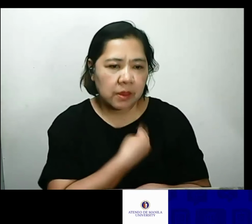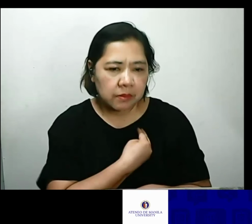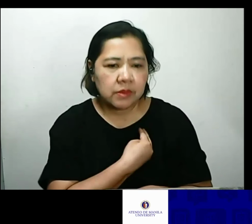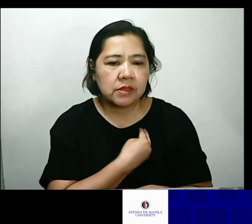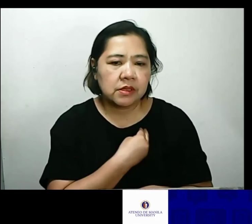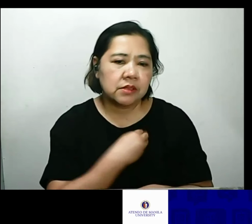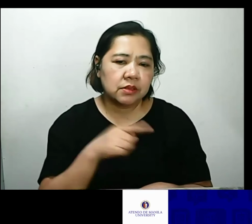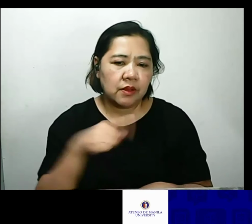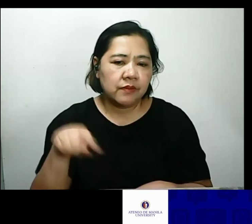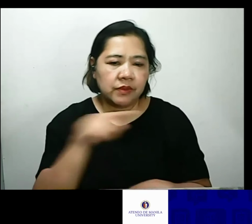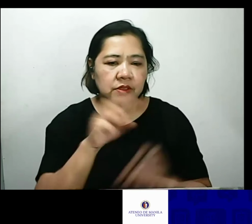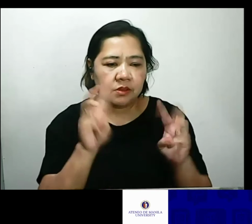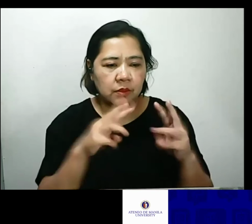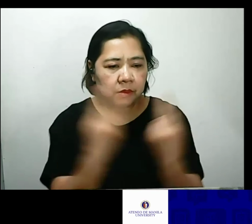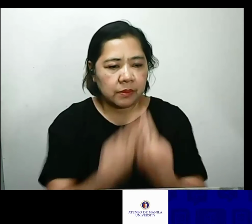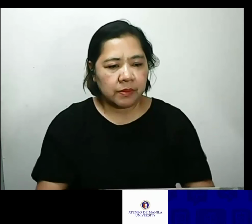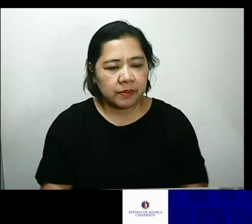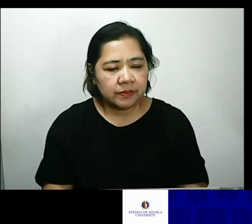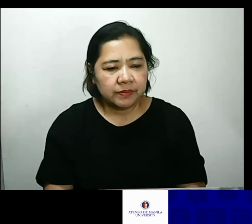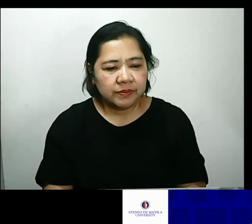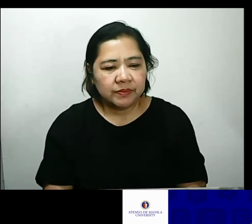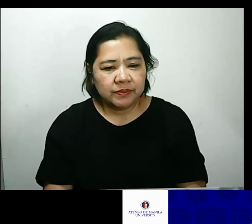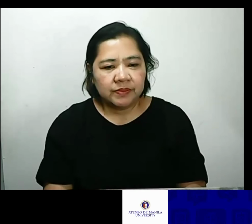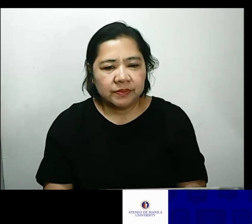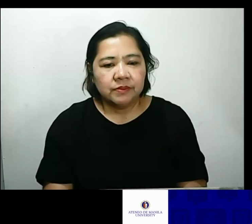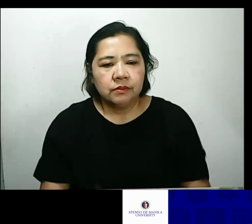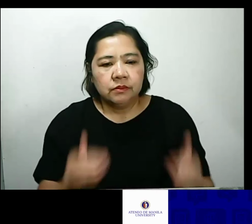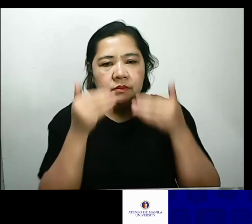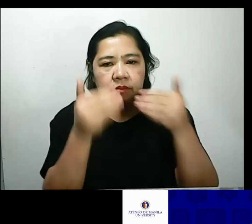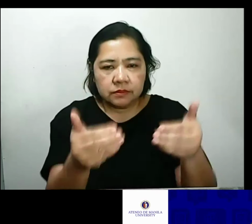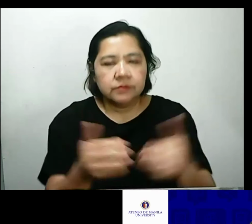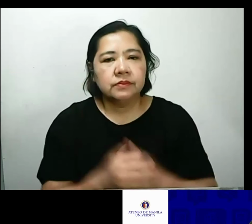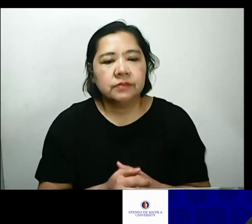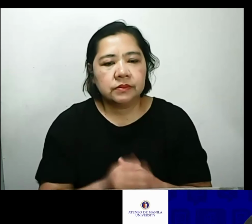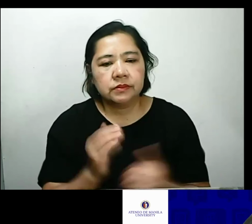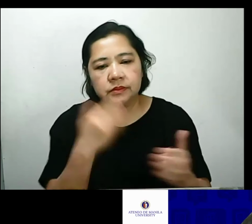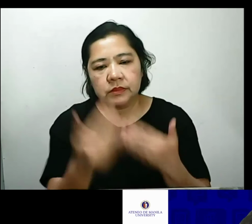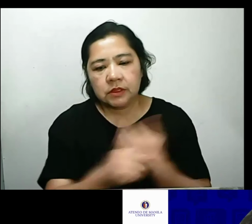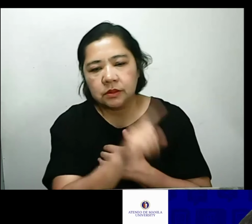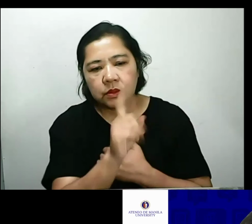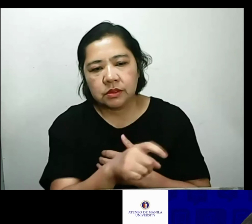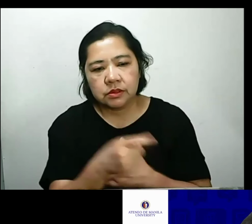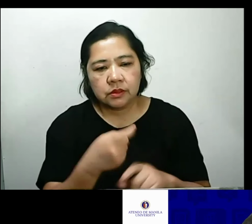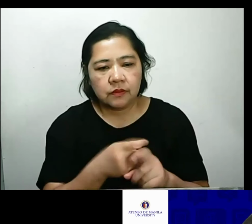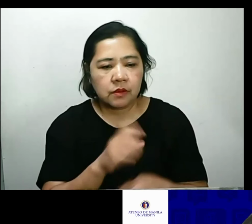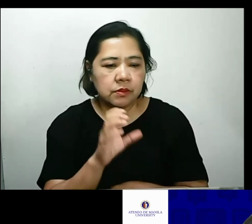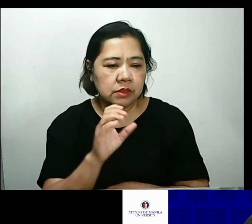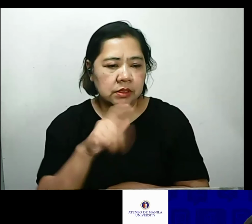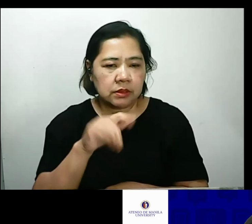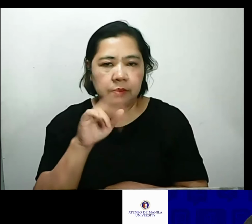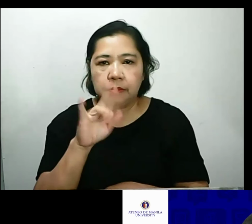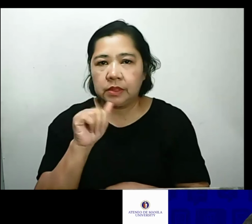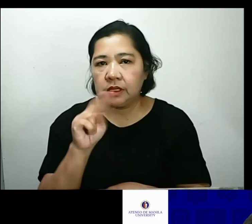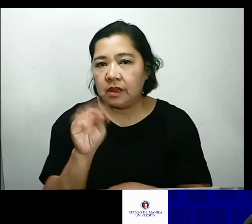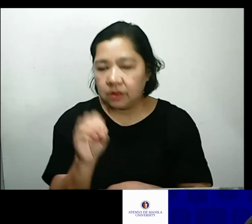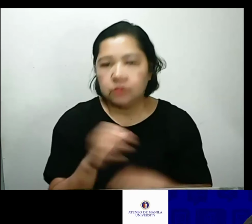audience. So moving on, our next question is from Cipriano Fampulme. And they write,